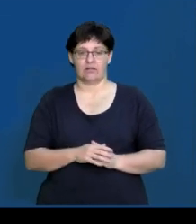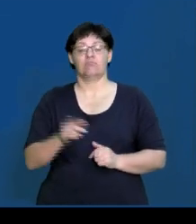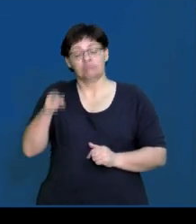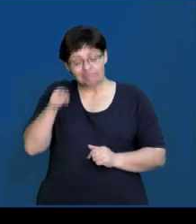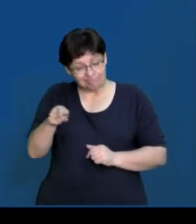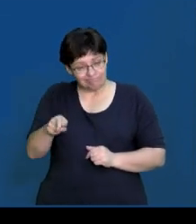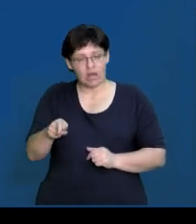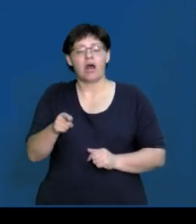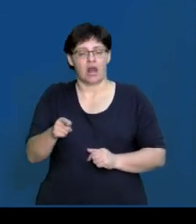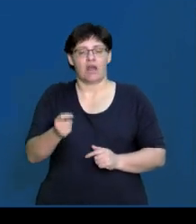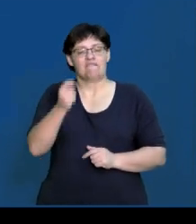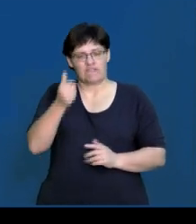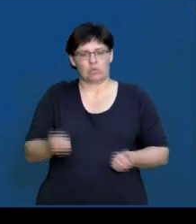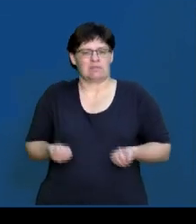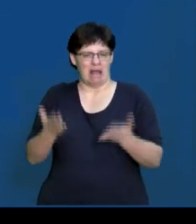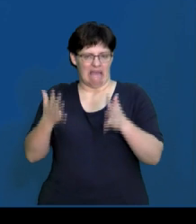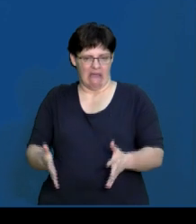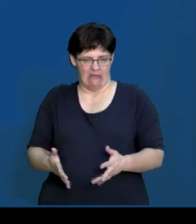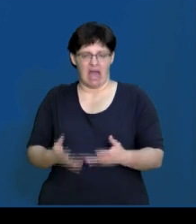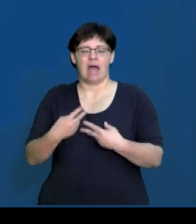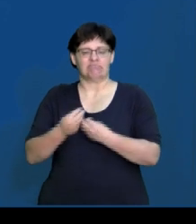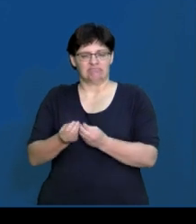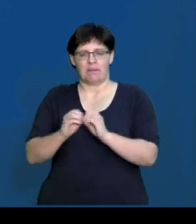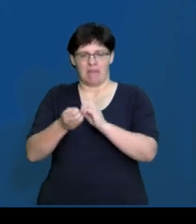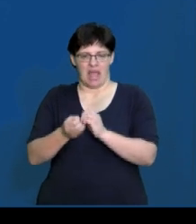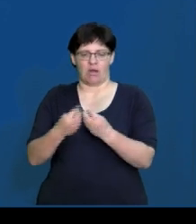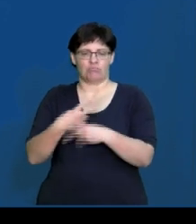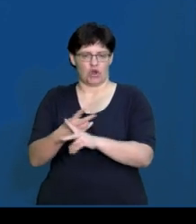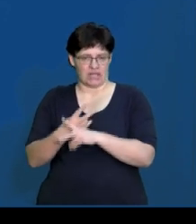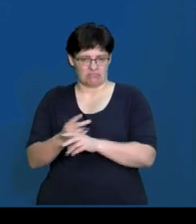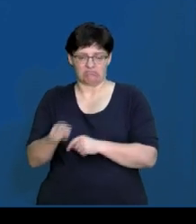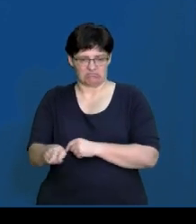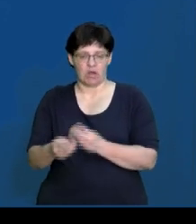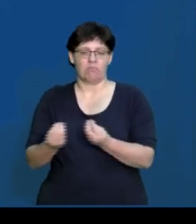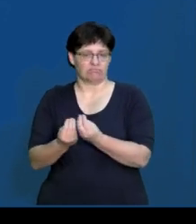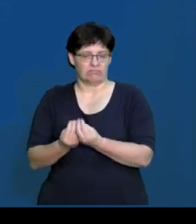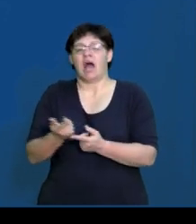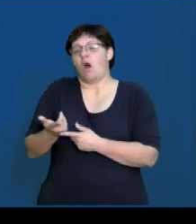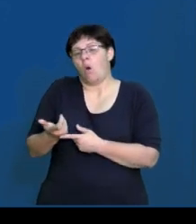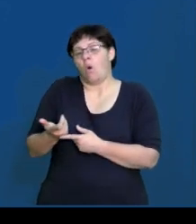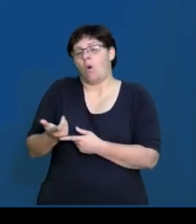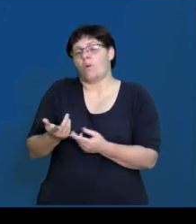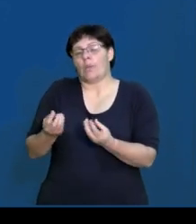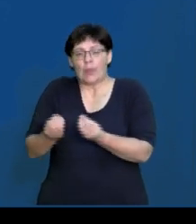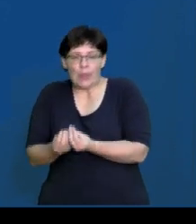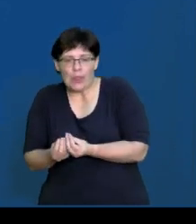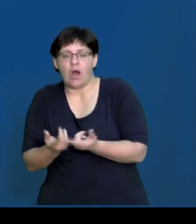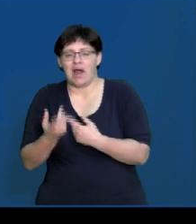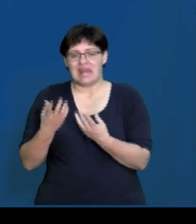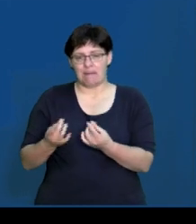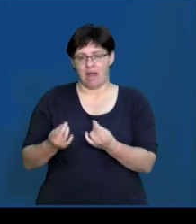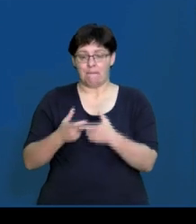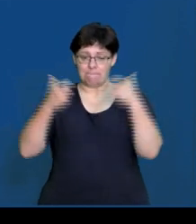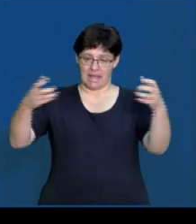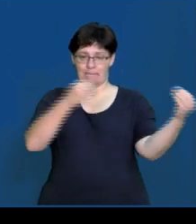an oligopoly. Oligopoly, only few suppliers manufacture the product or they exist when a small amount